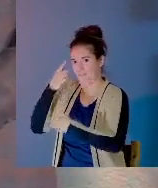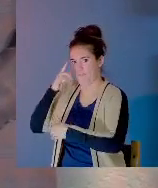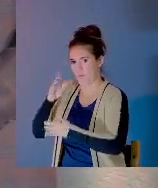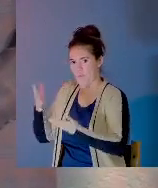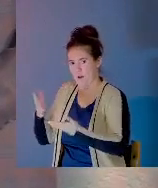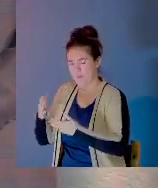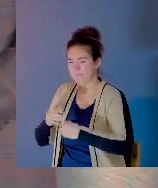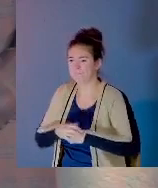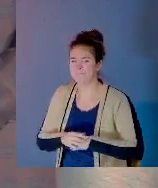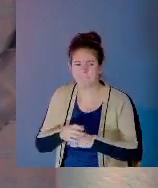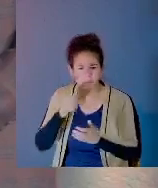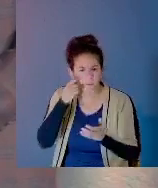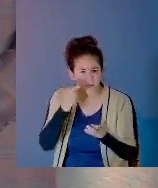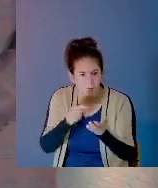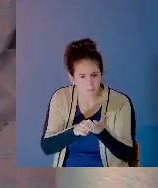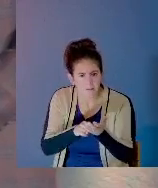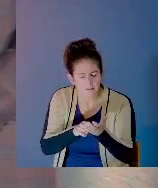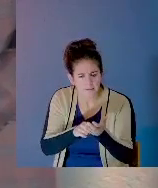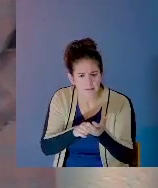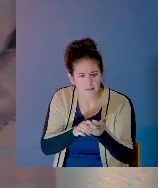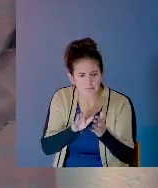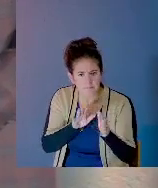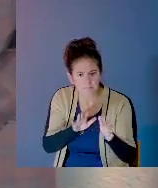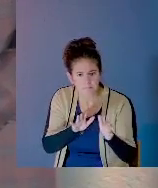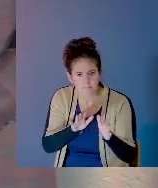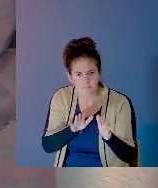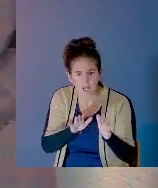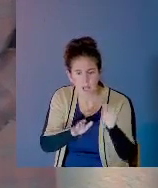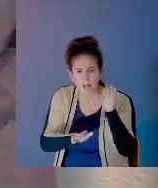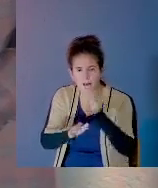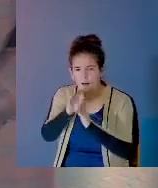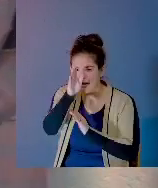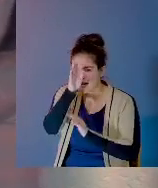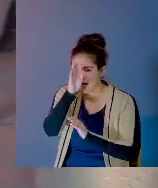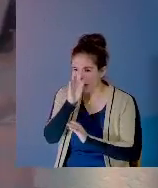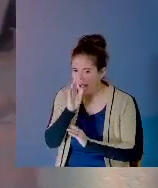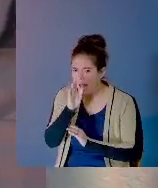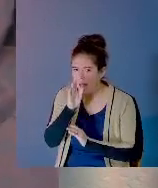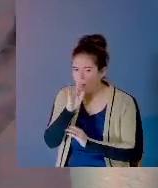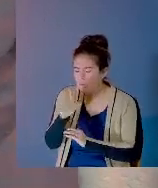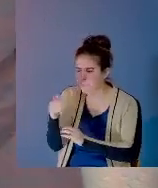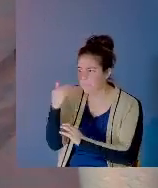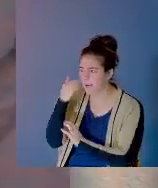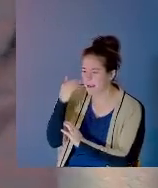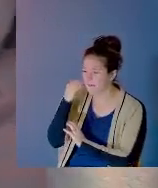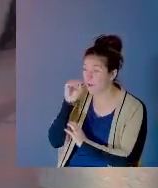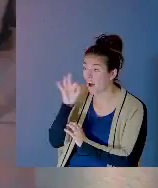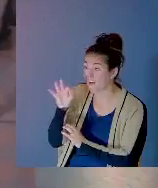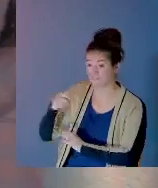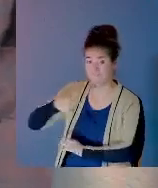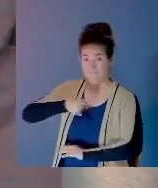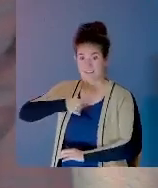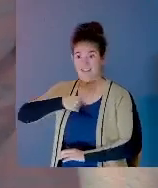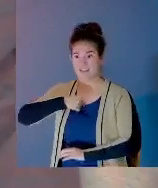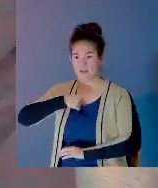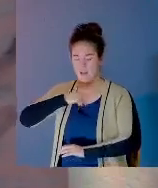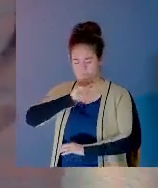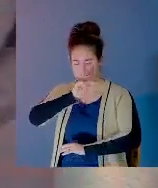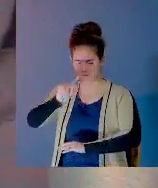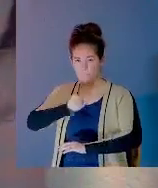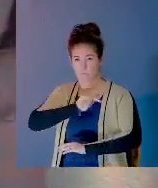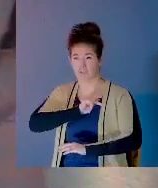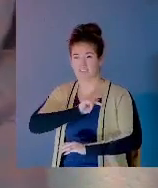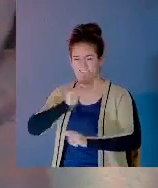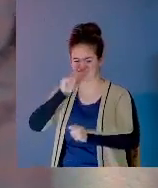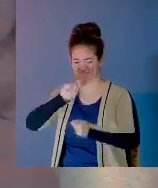says, that God was actually mindful of me personally. I used to live up